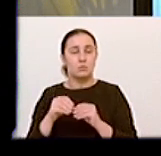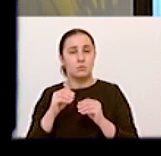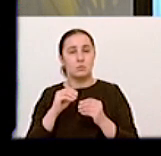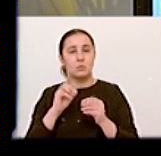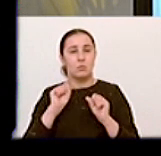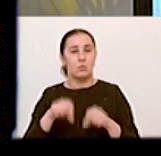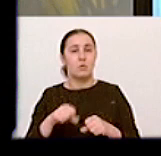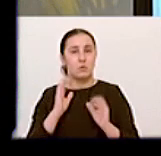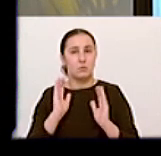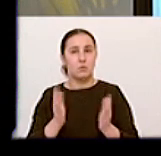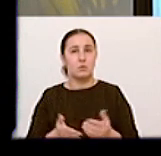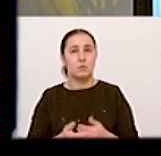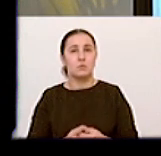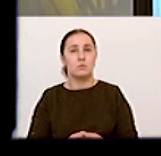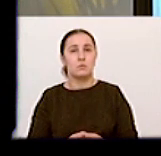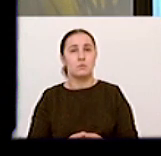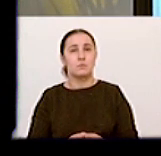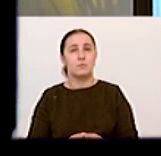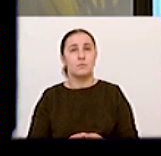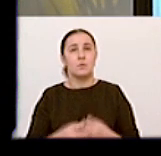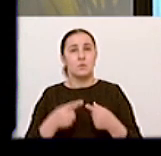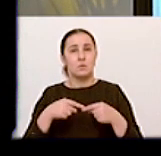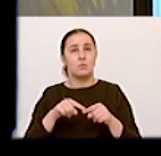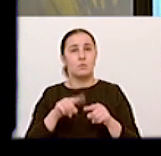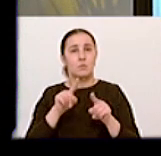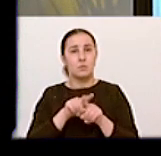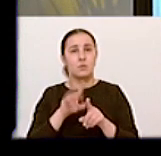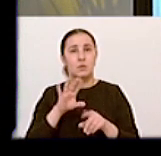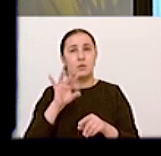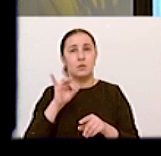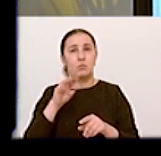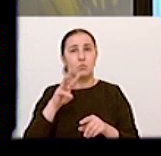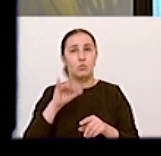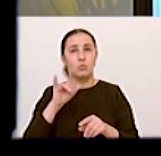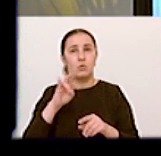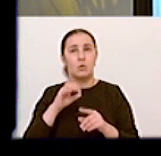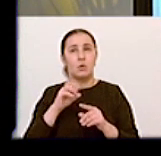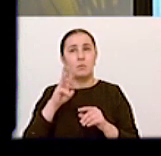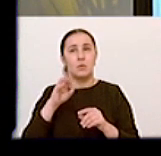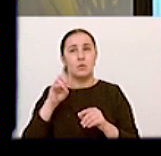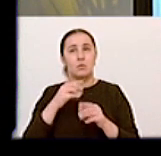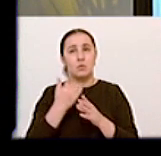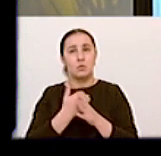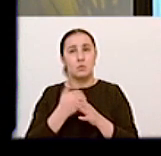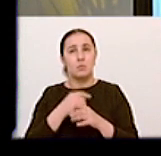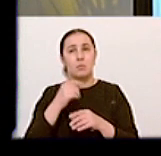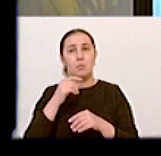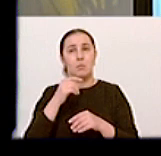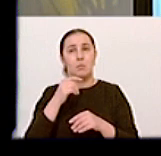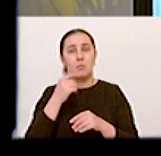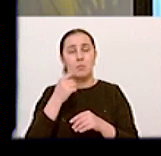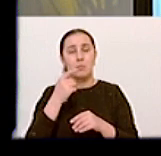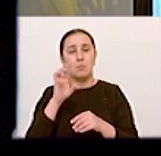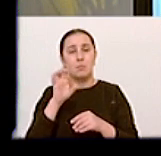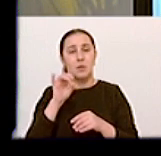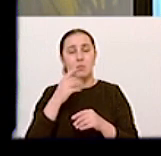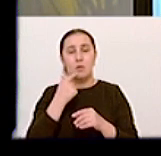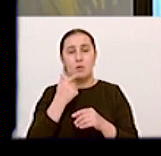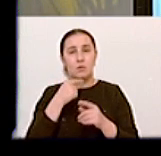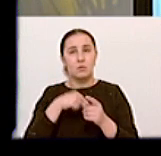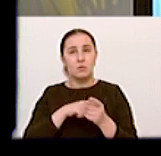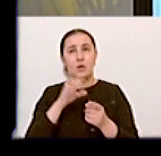o'tkazish imkoniyati bo'ladi. Shu bilan birga o'sha immunologik metod yordamida bemor qonidagi antitana